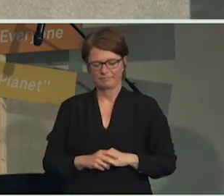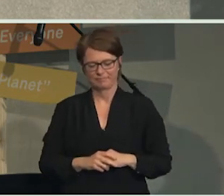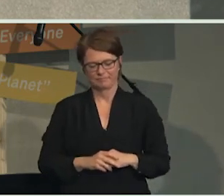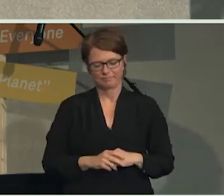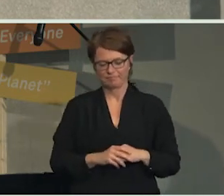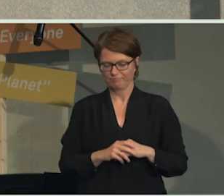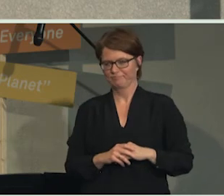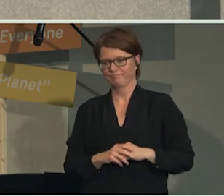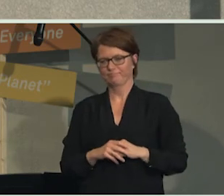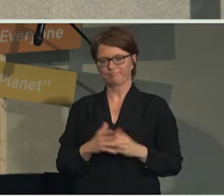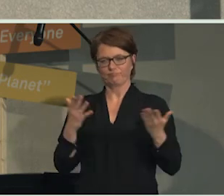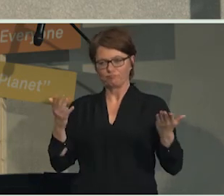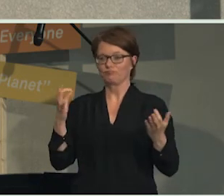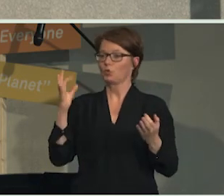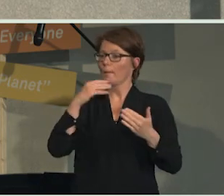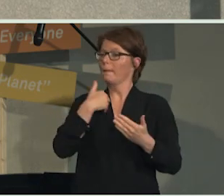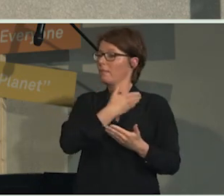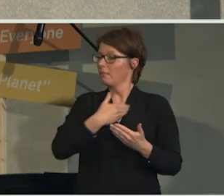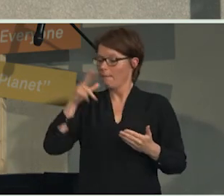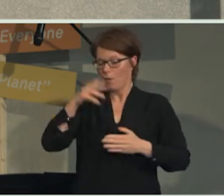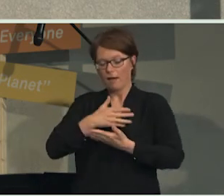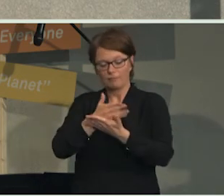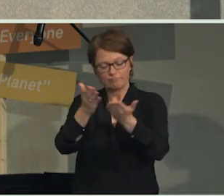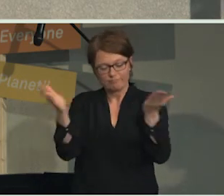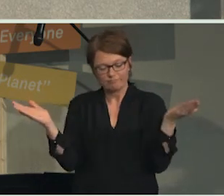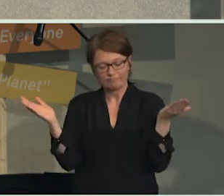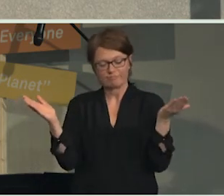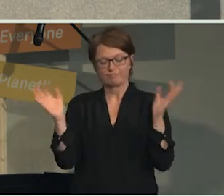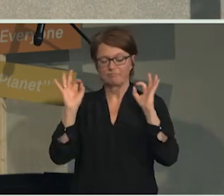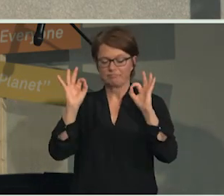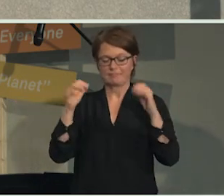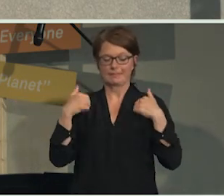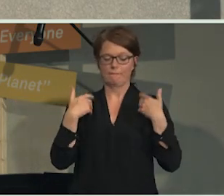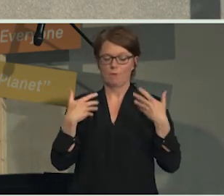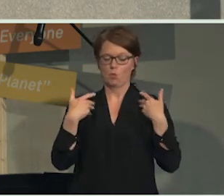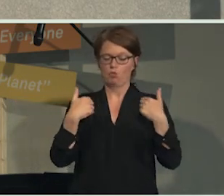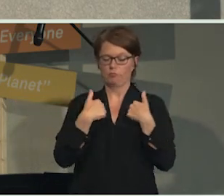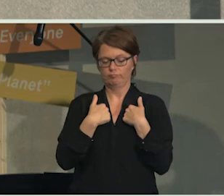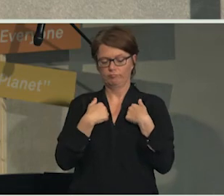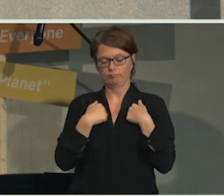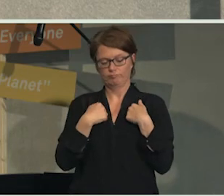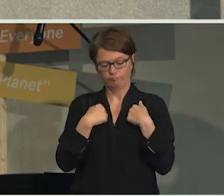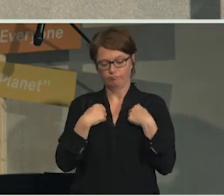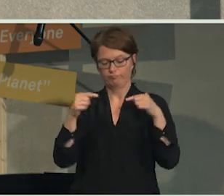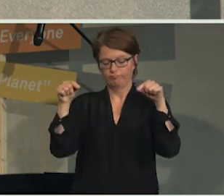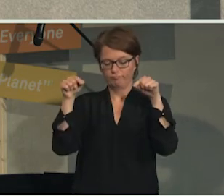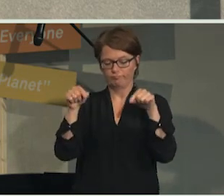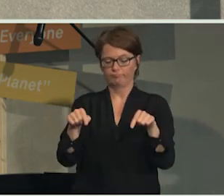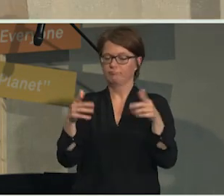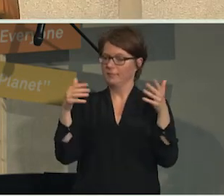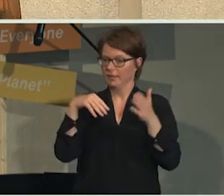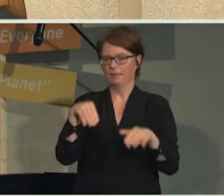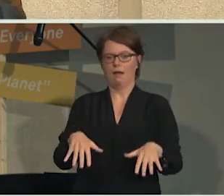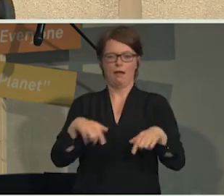here, because when Peggy asked me to speak, initially I was like, are you sure? Then initially